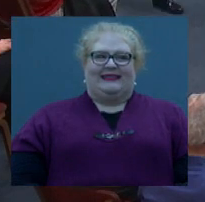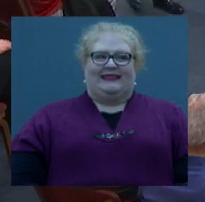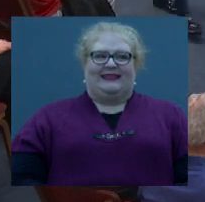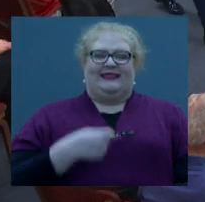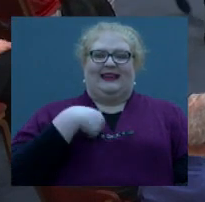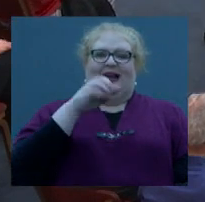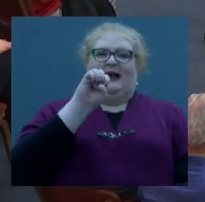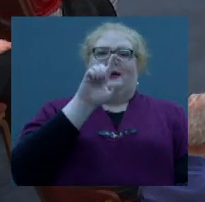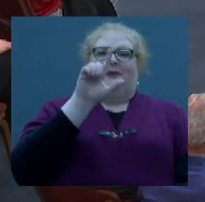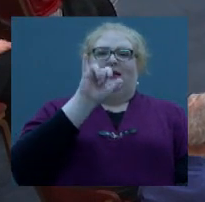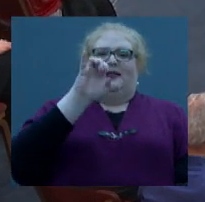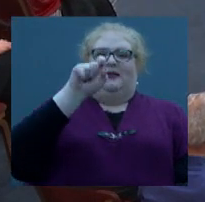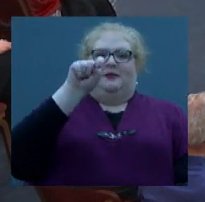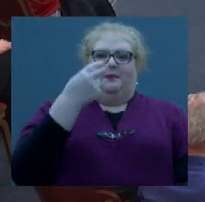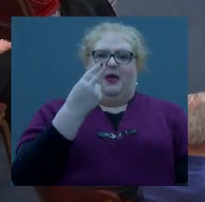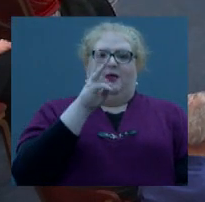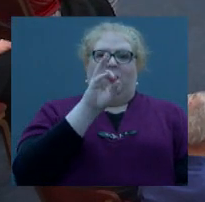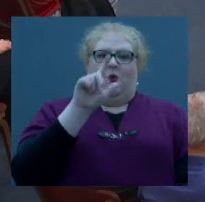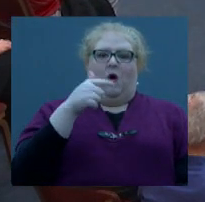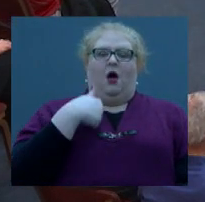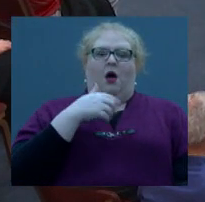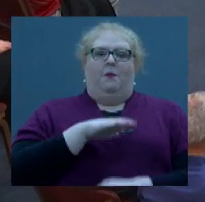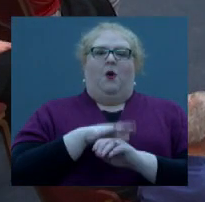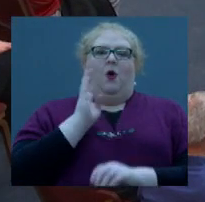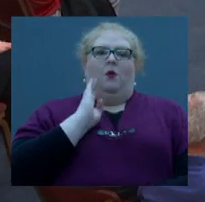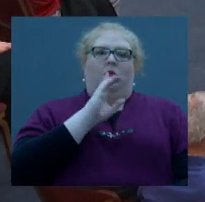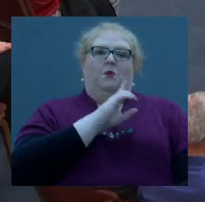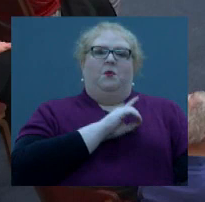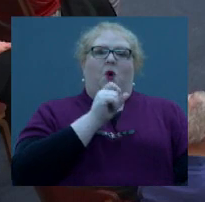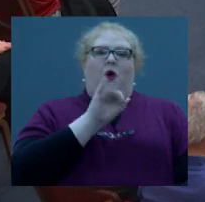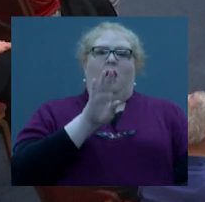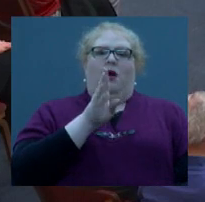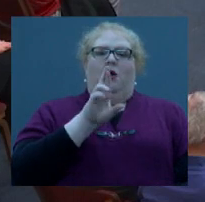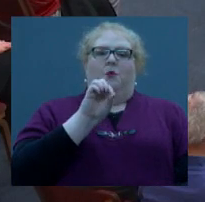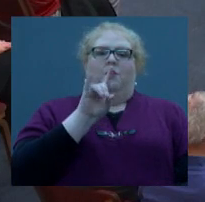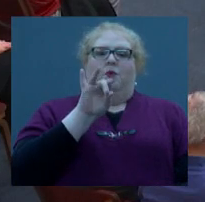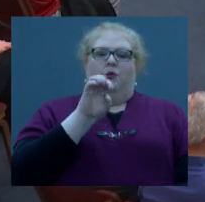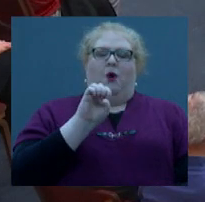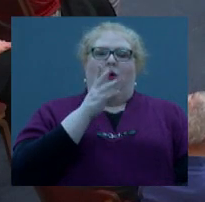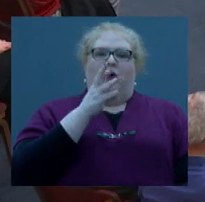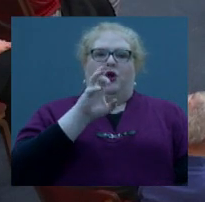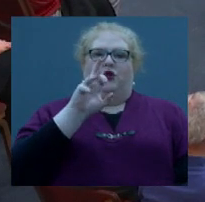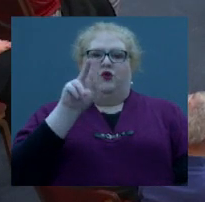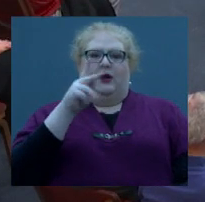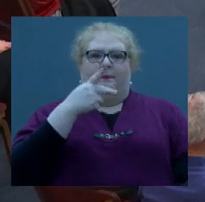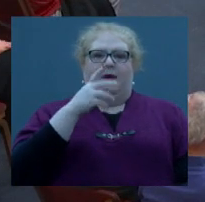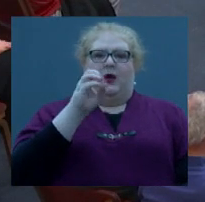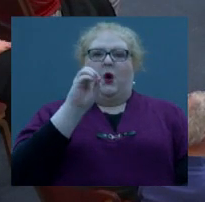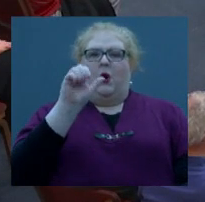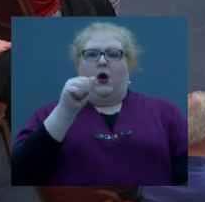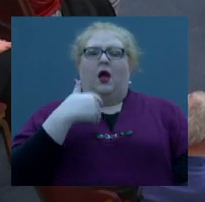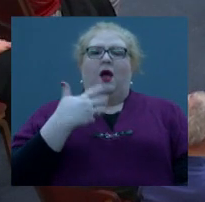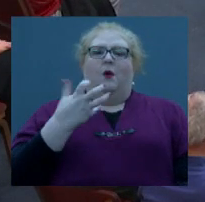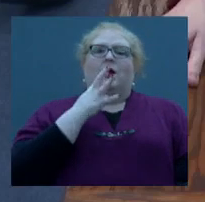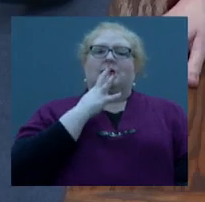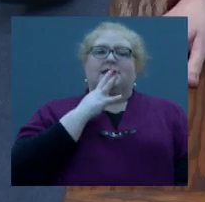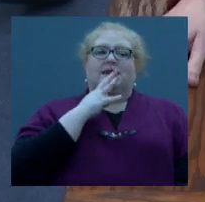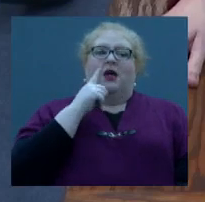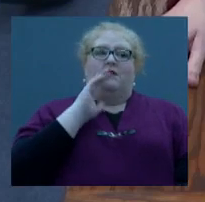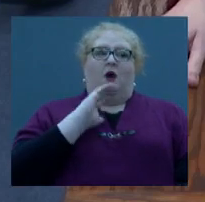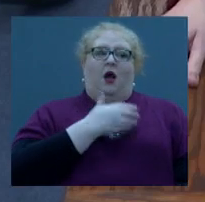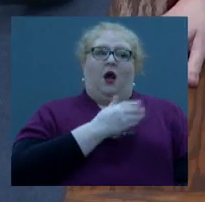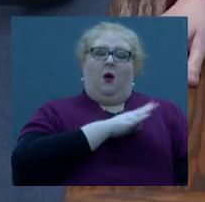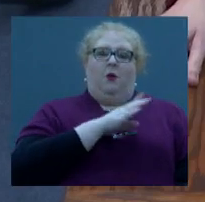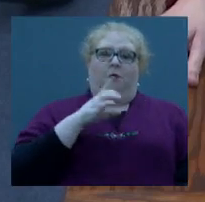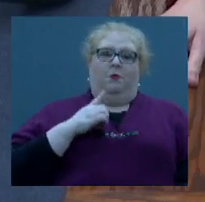I'm Elizabeth Wall, and I'm on the board of the Brody Creek POA, and I just wanted to say on behalf of all of our board members,